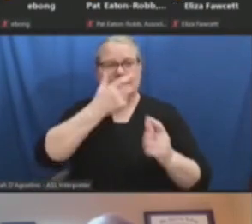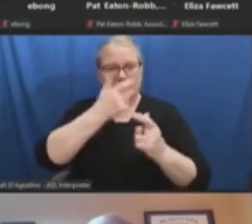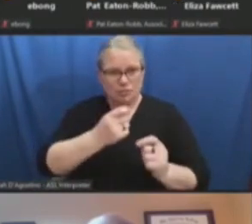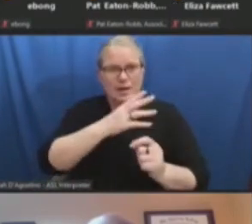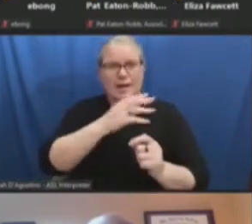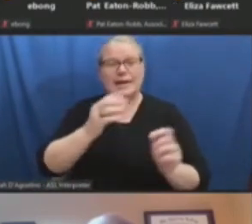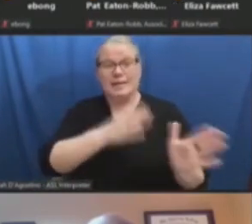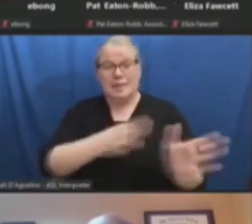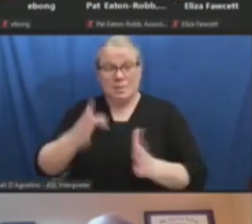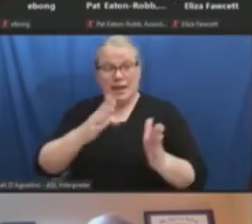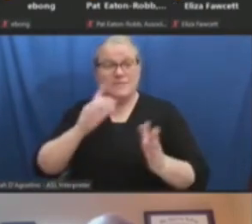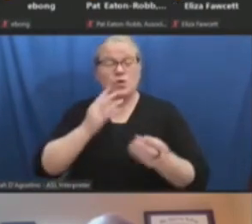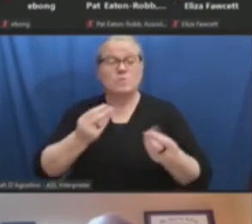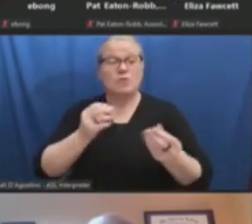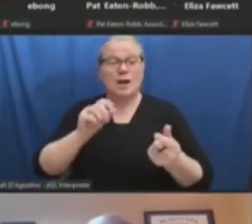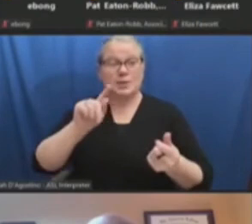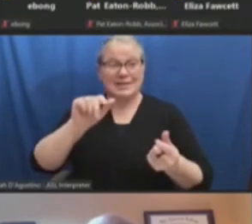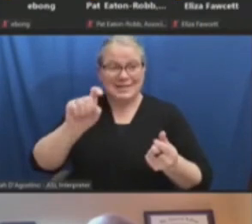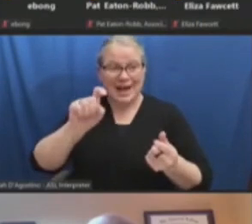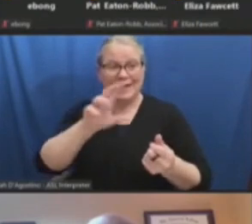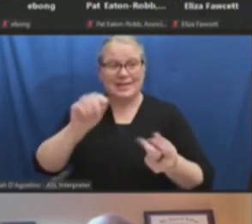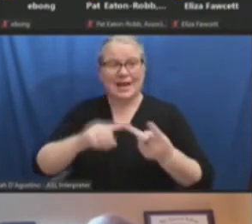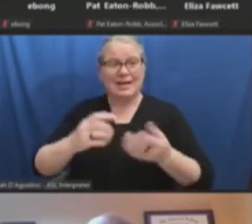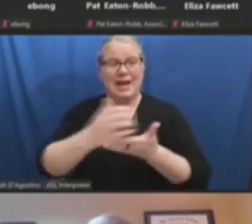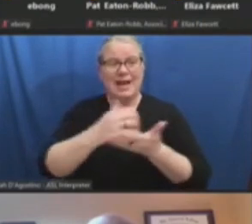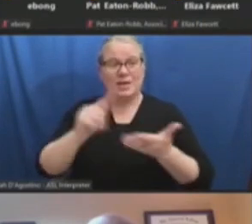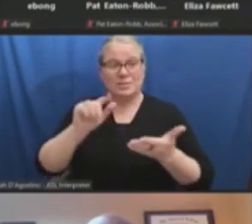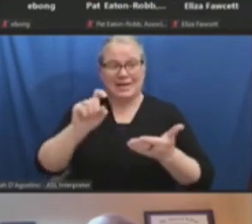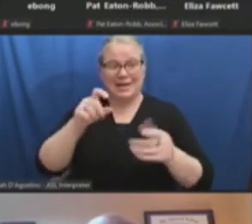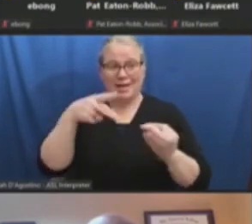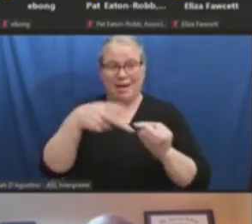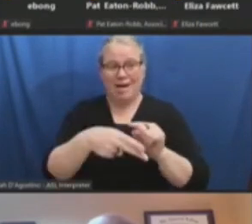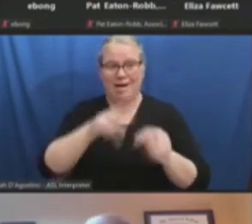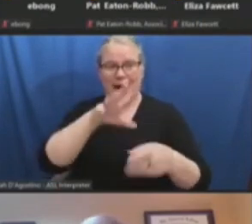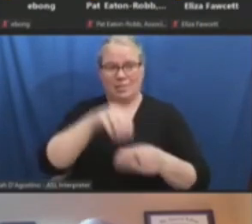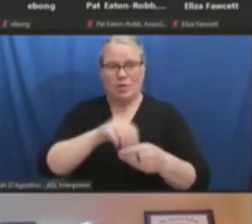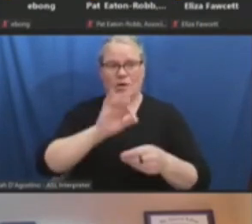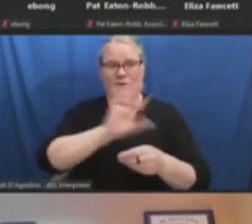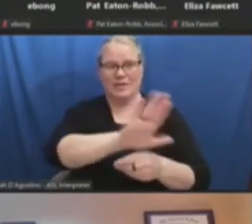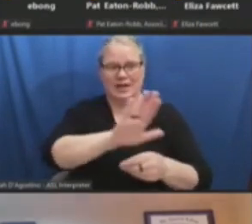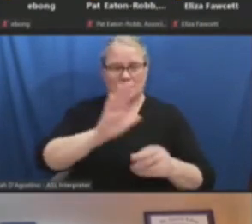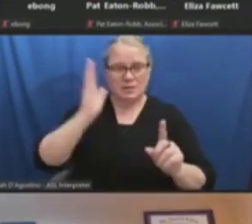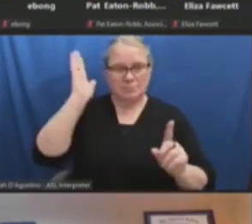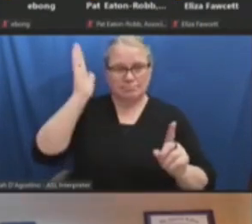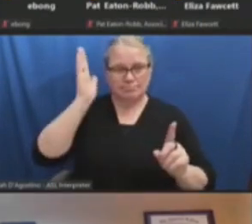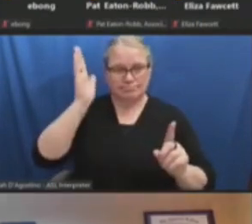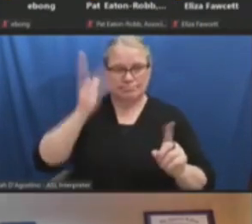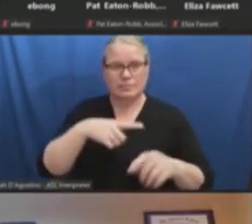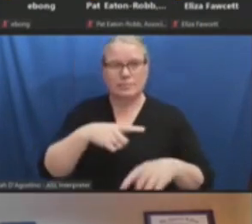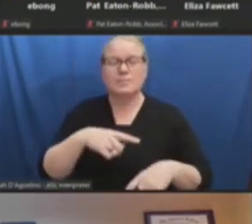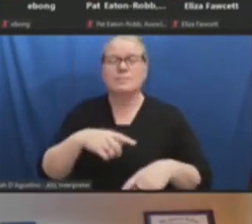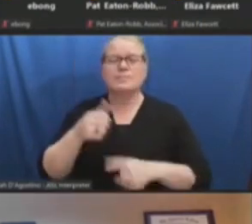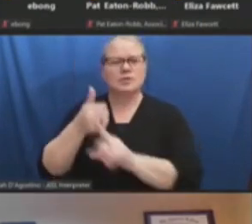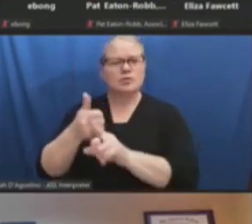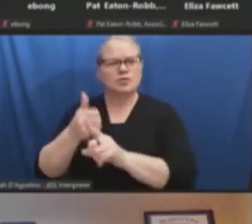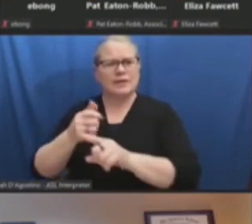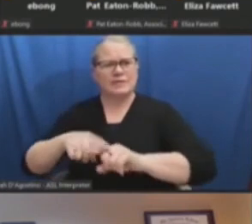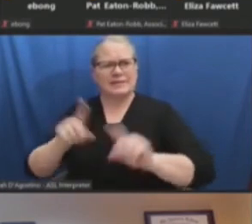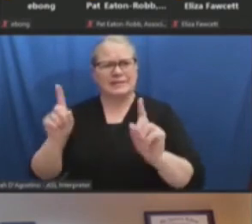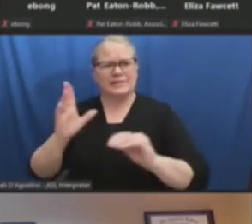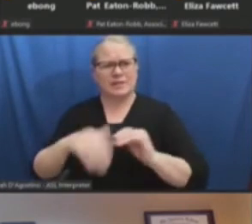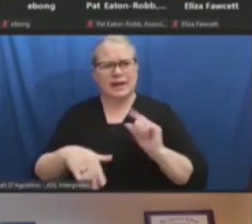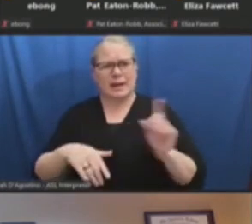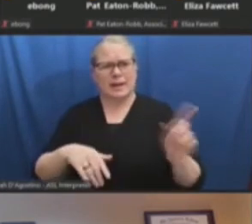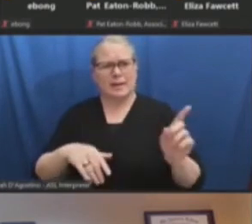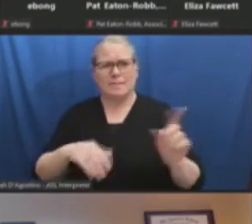property tax and income tax cut as part of his platform. How can you distinguish yourself different from this opponent?